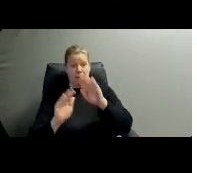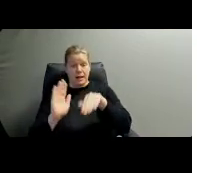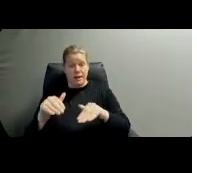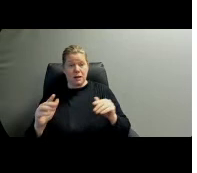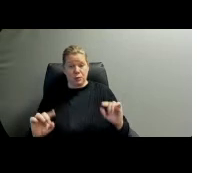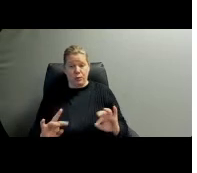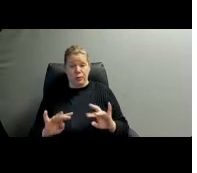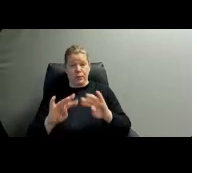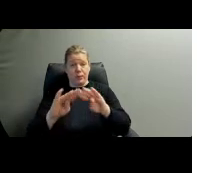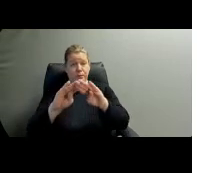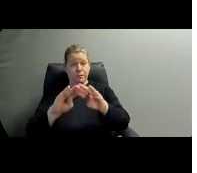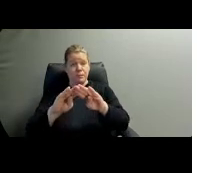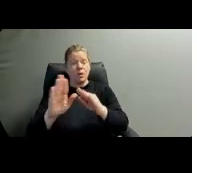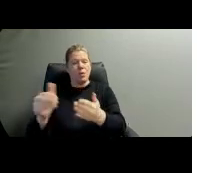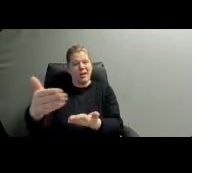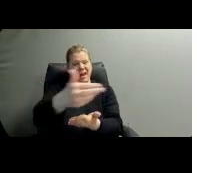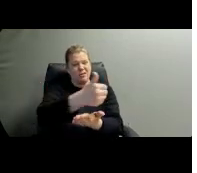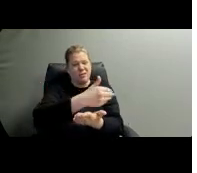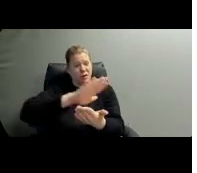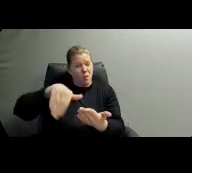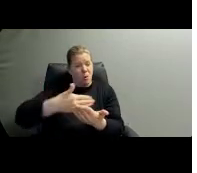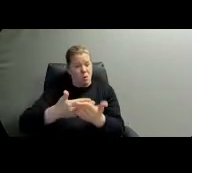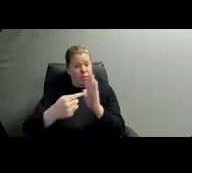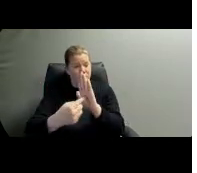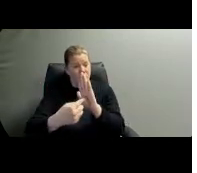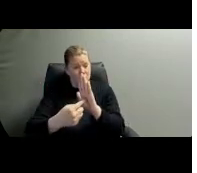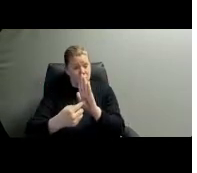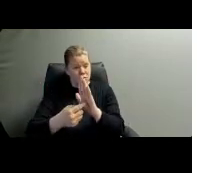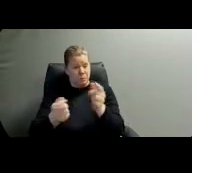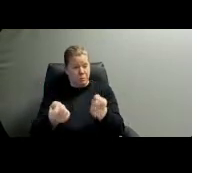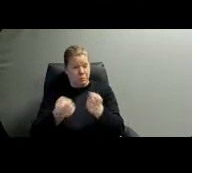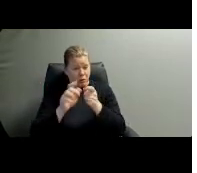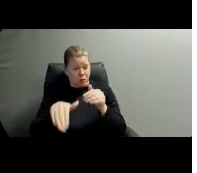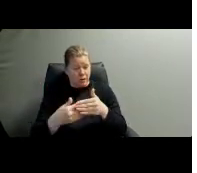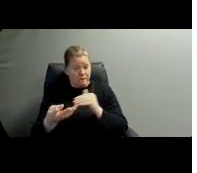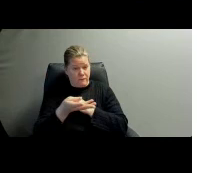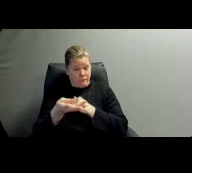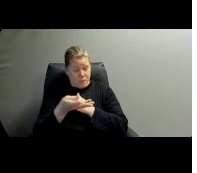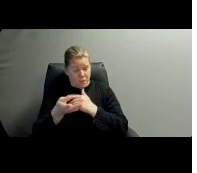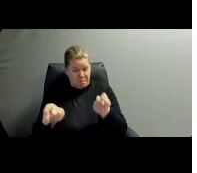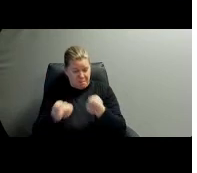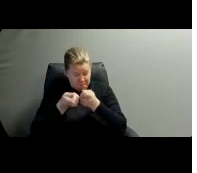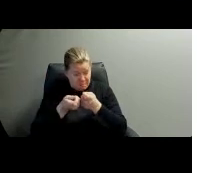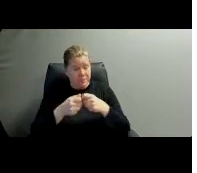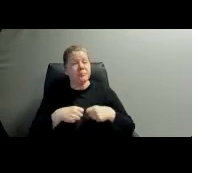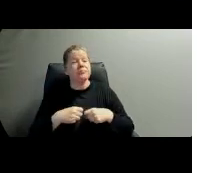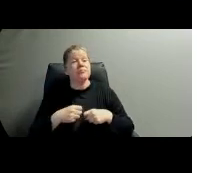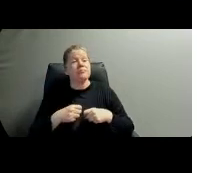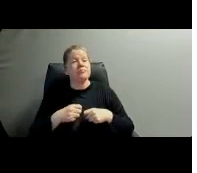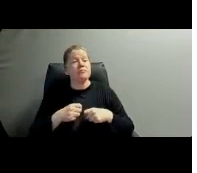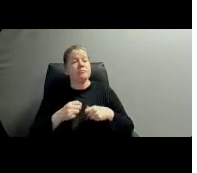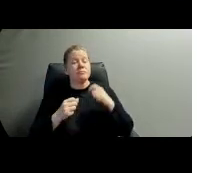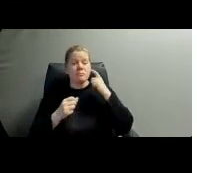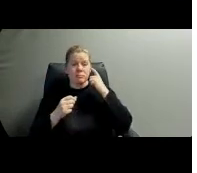we are going to aggregate all the models which have been received by the different business entities. Once we have that, we are having